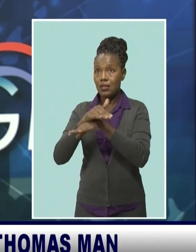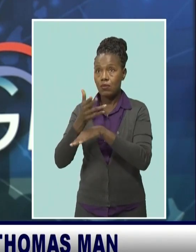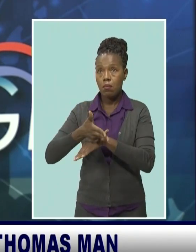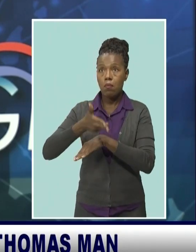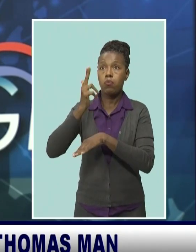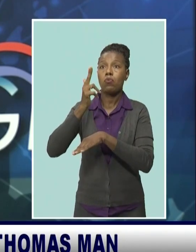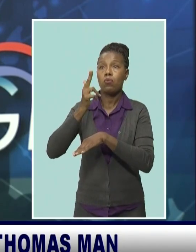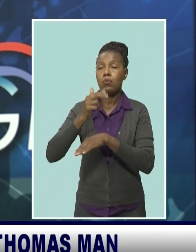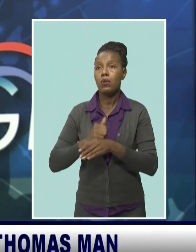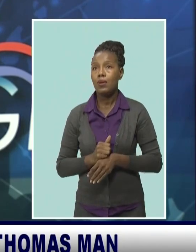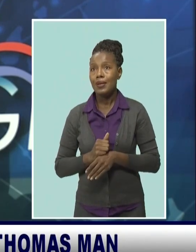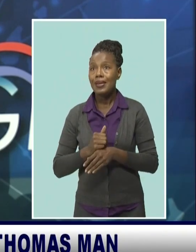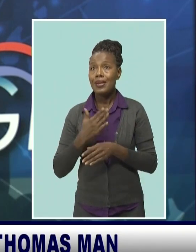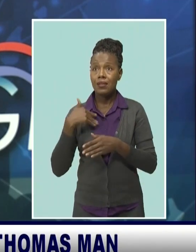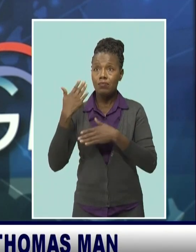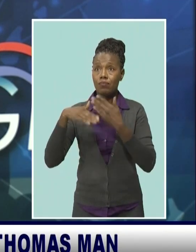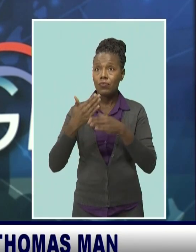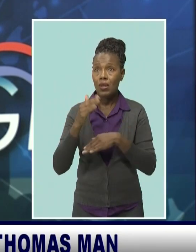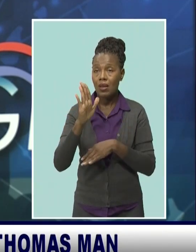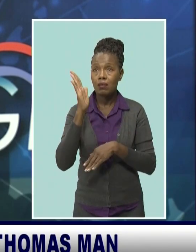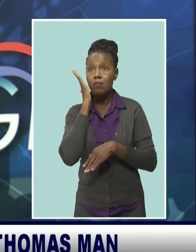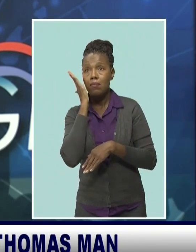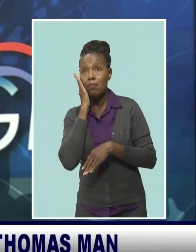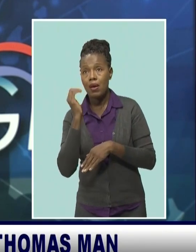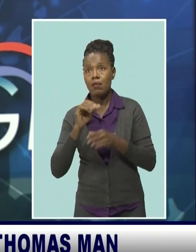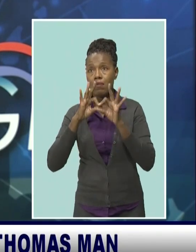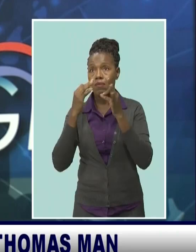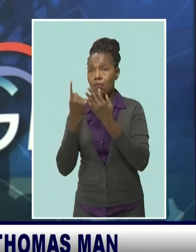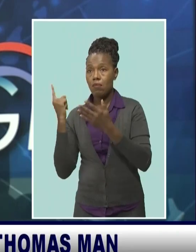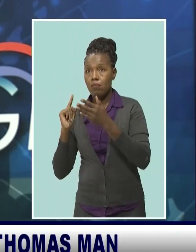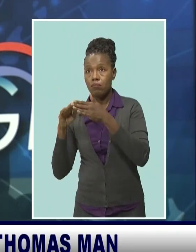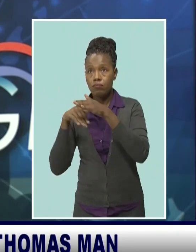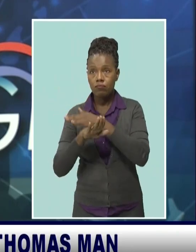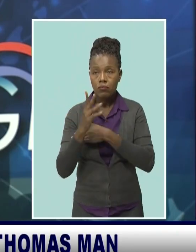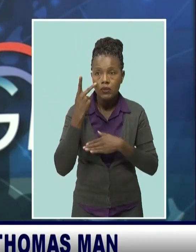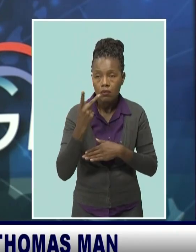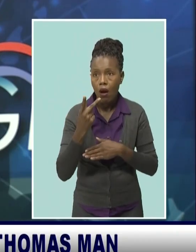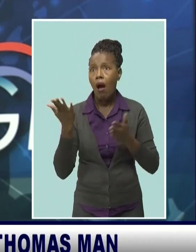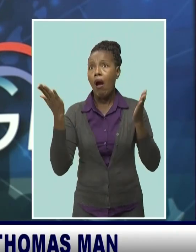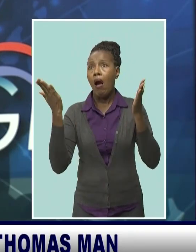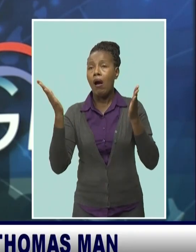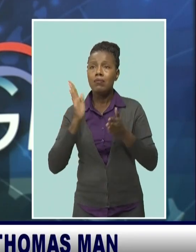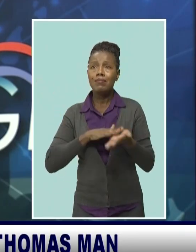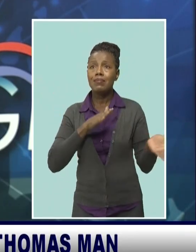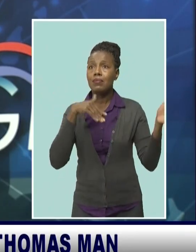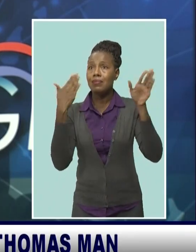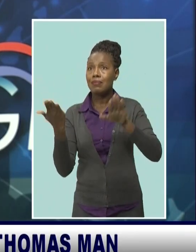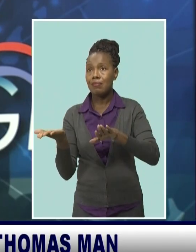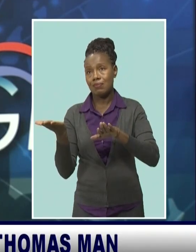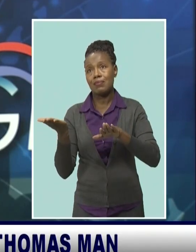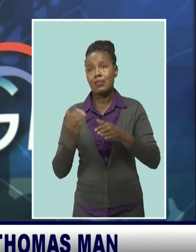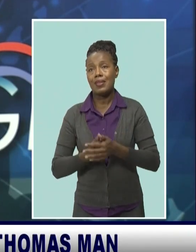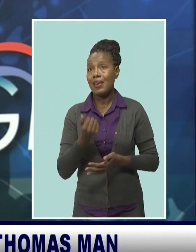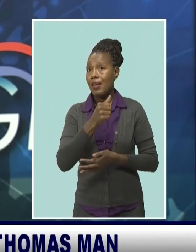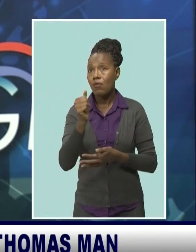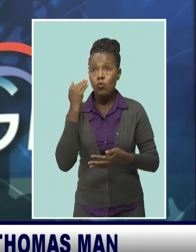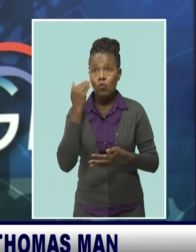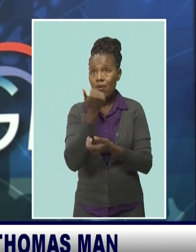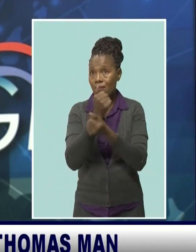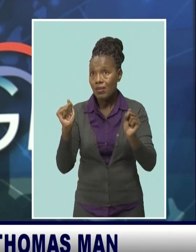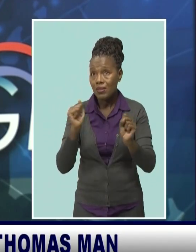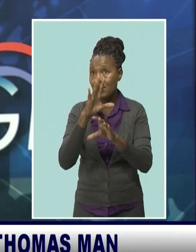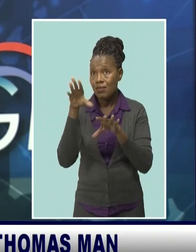was subsequently discovered motionless on his bed by a family member. Lawmen are appealing to anyone who can provide information to assist them with